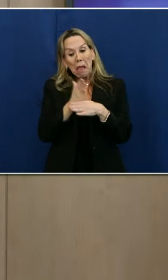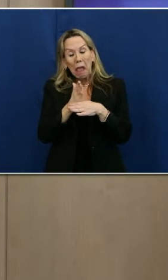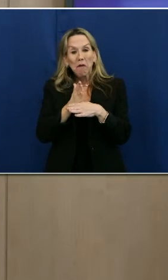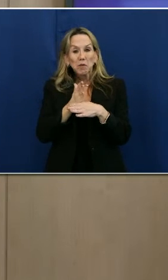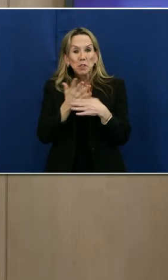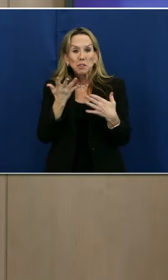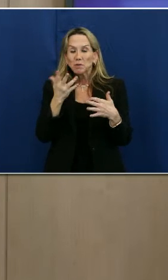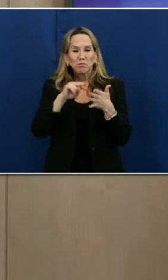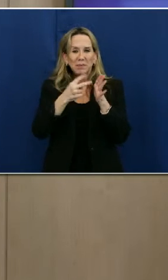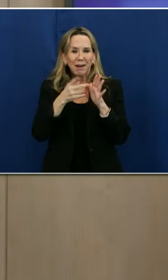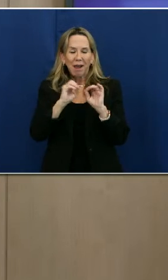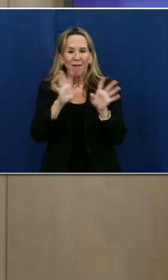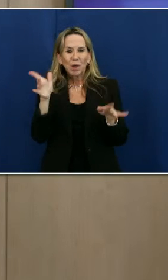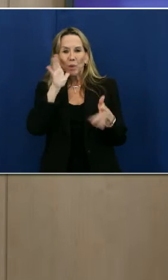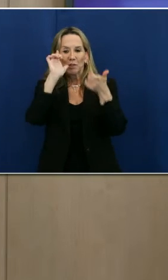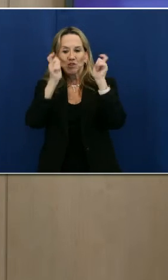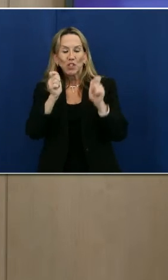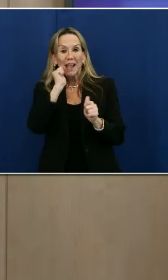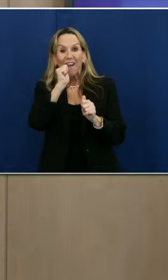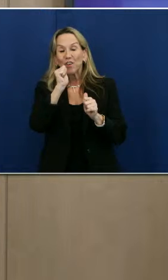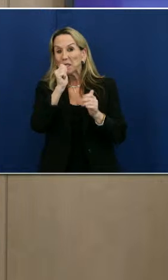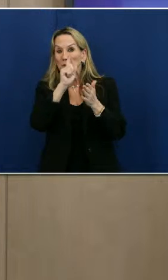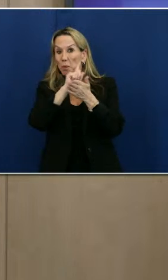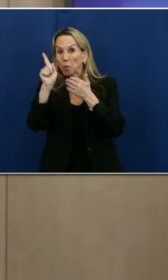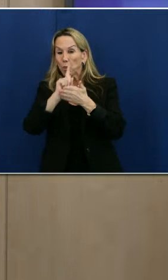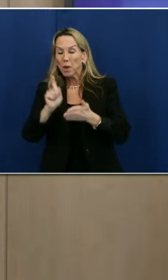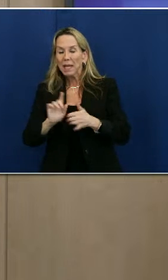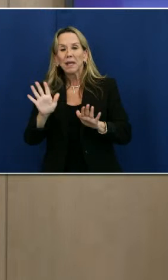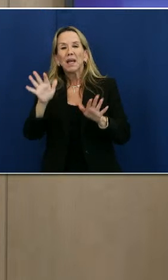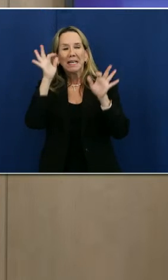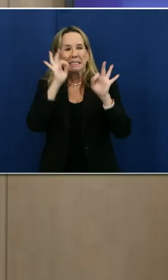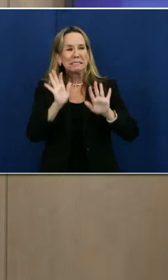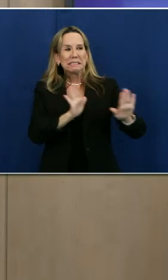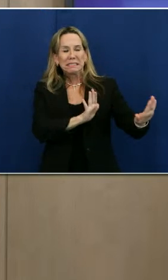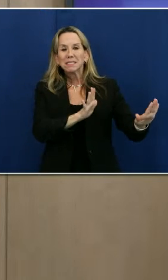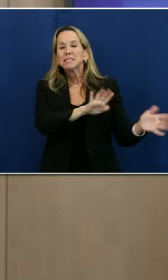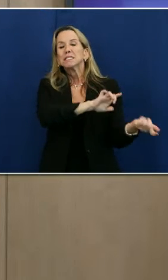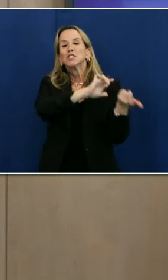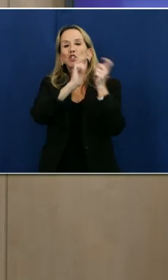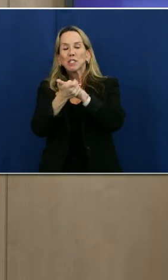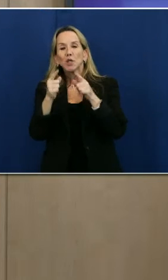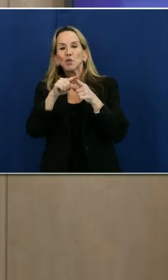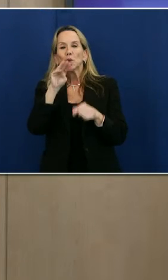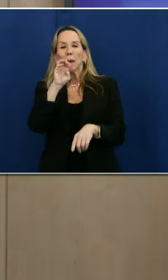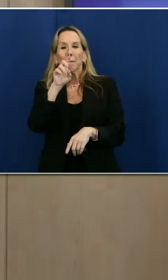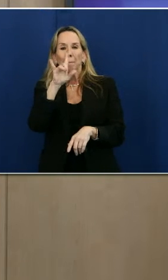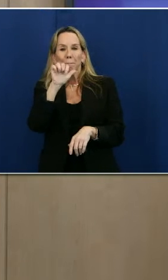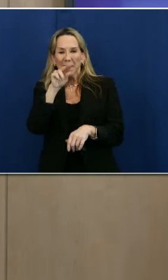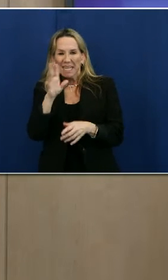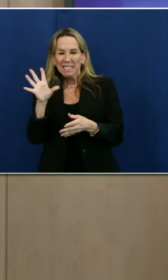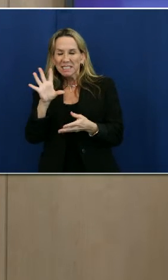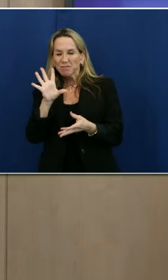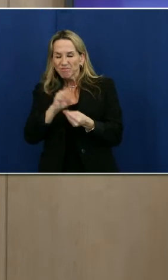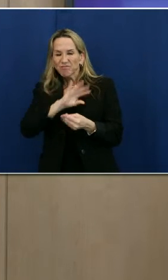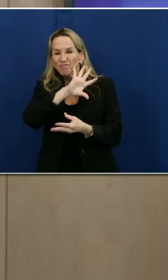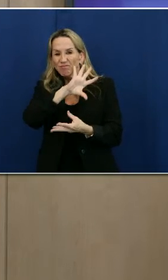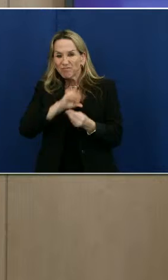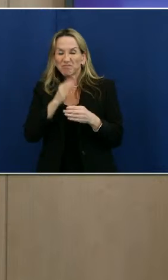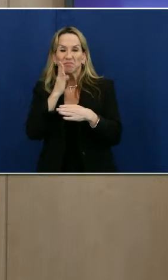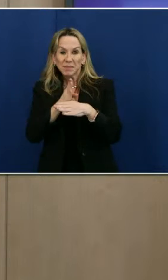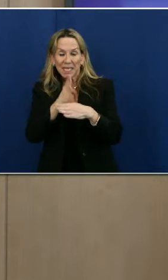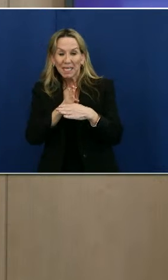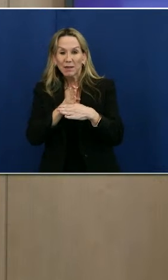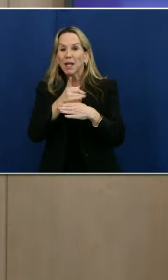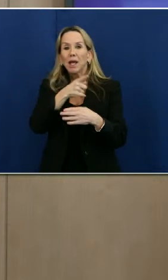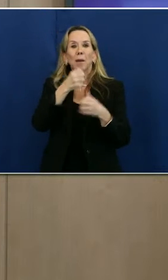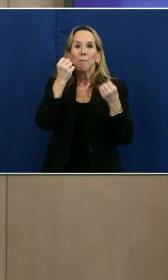week, so they made it a median, and that was based on the recommendation from health officers around the